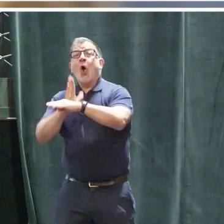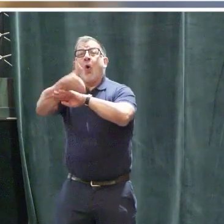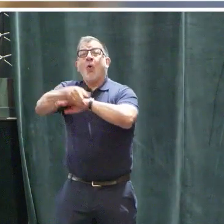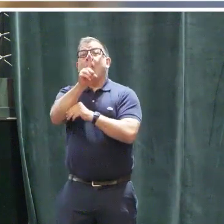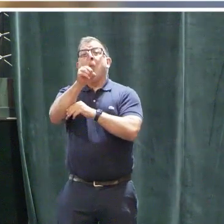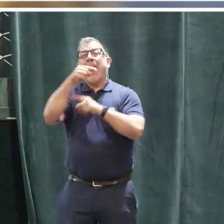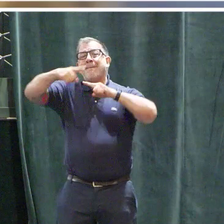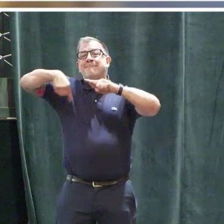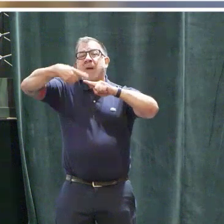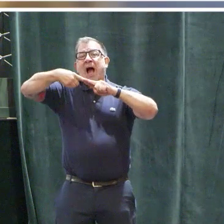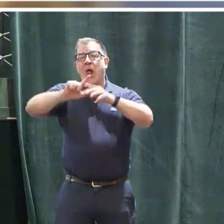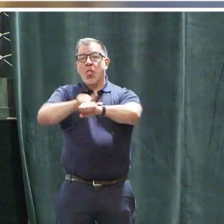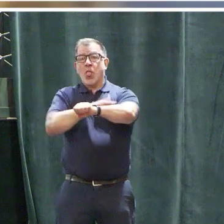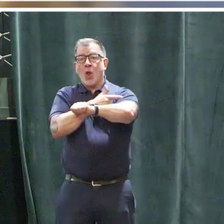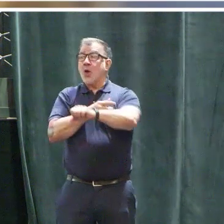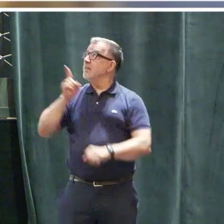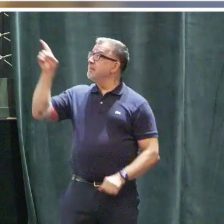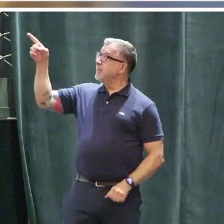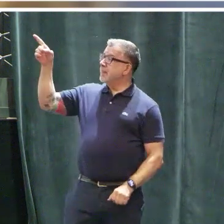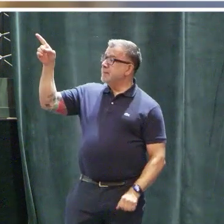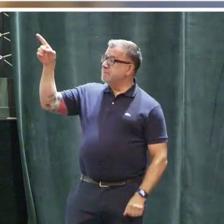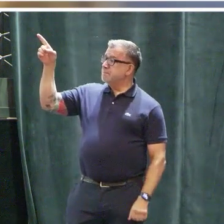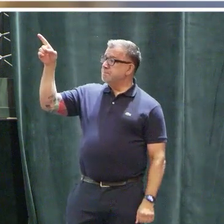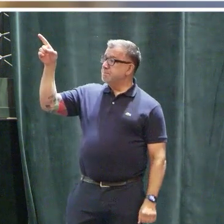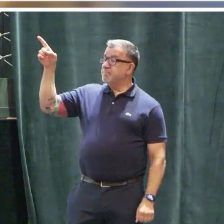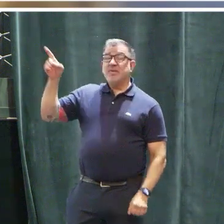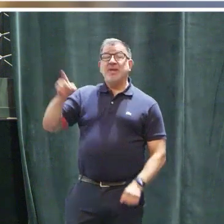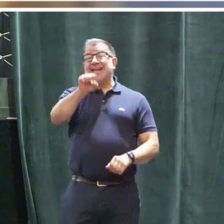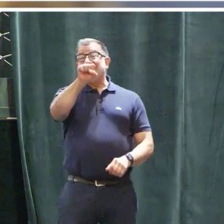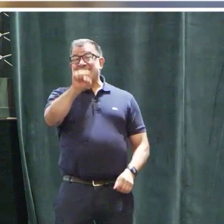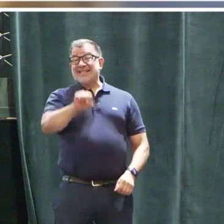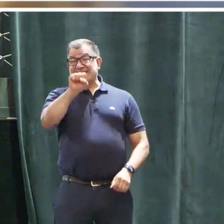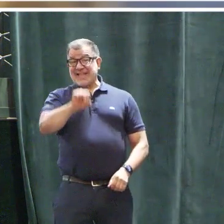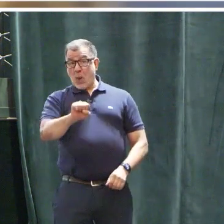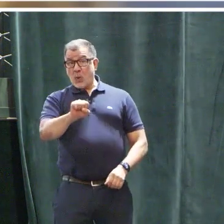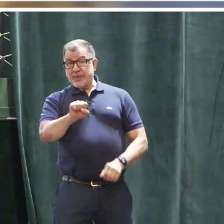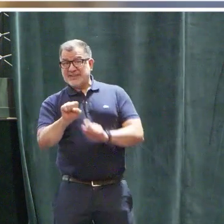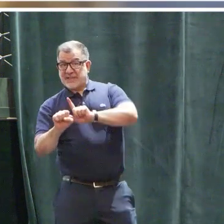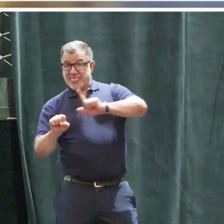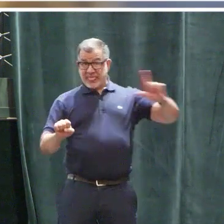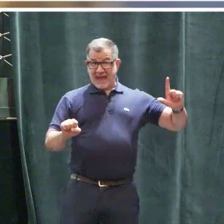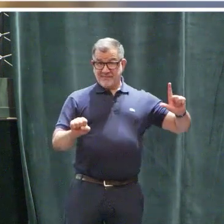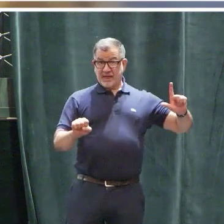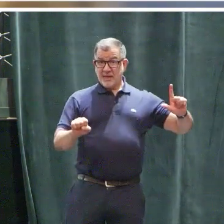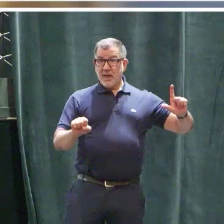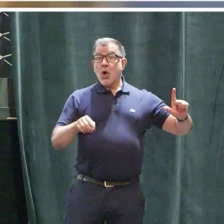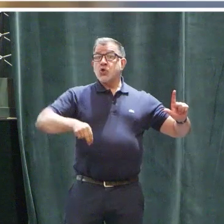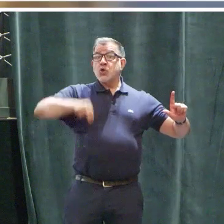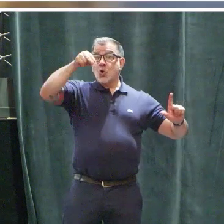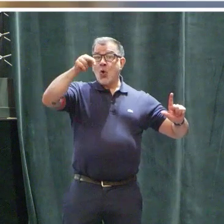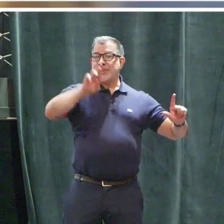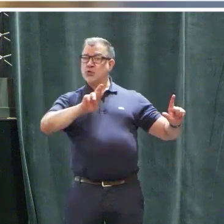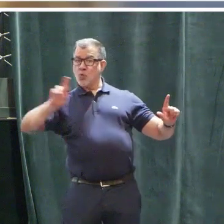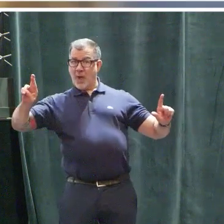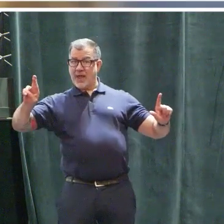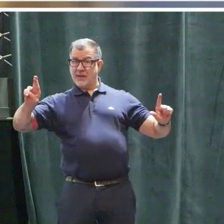long. This slide is oriented so that the south is to your left, north is to your right.